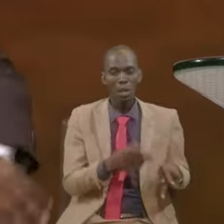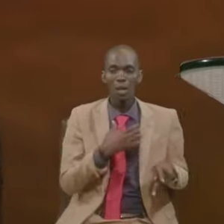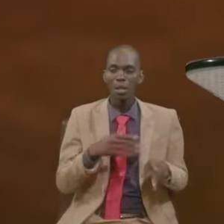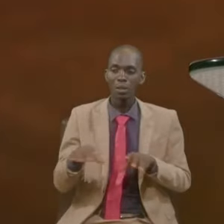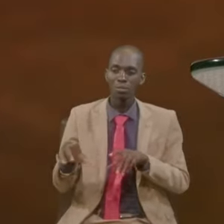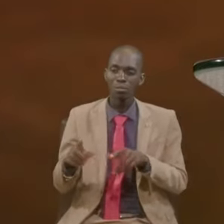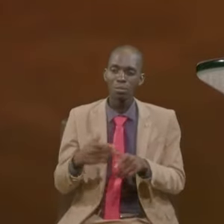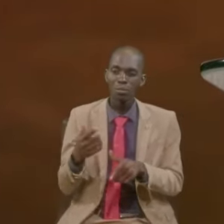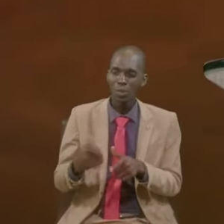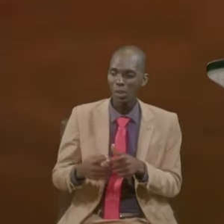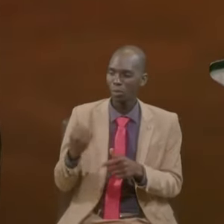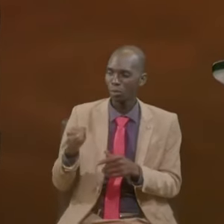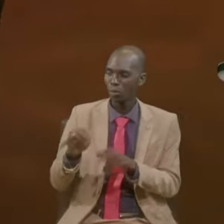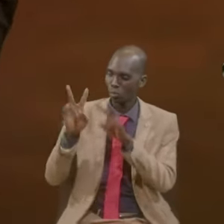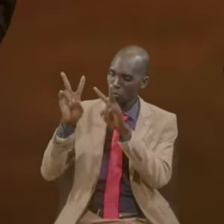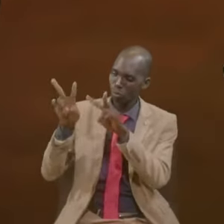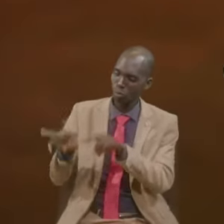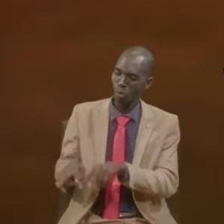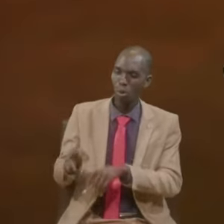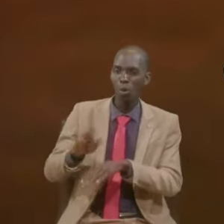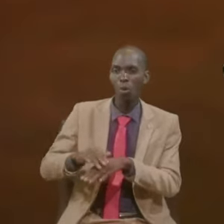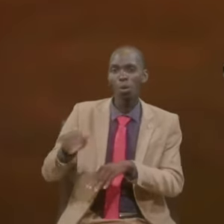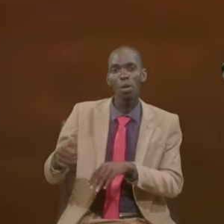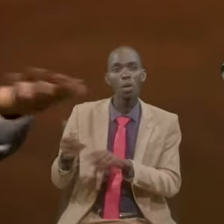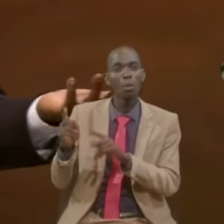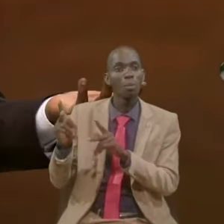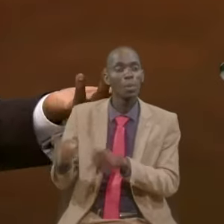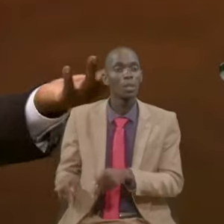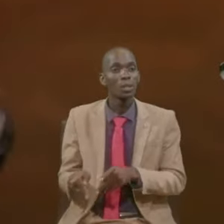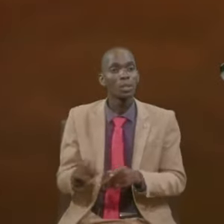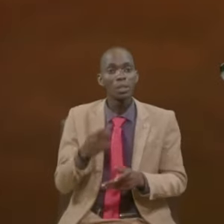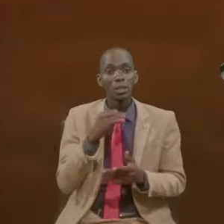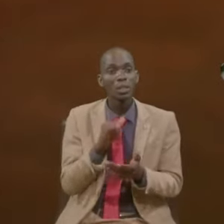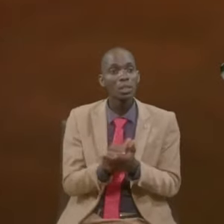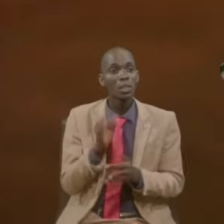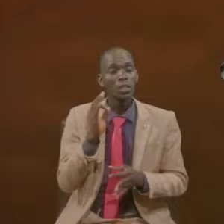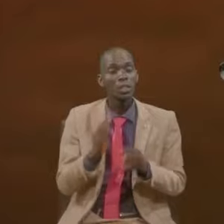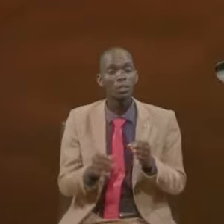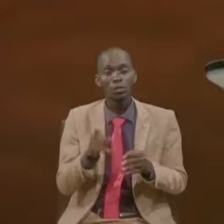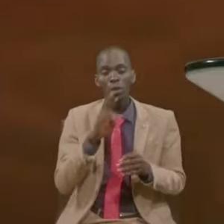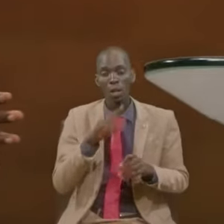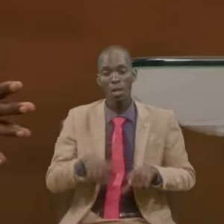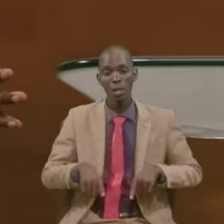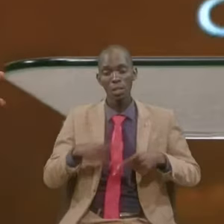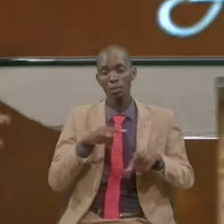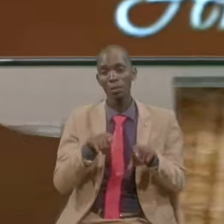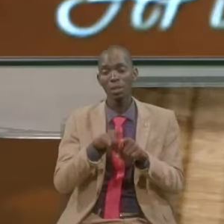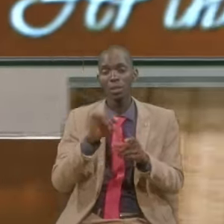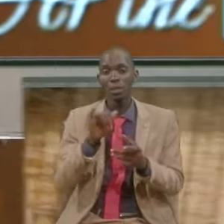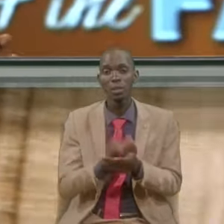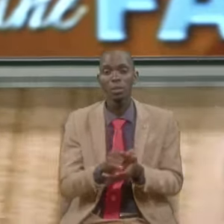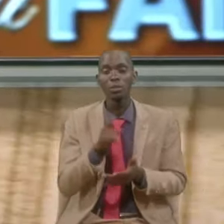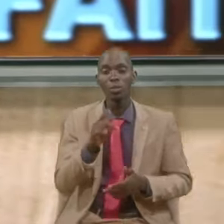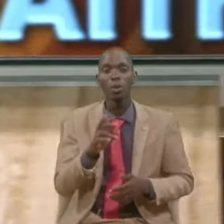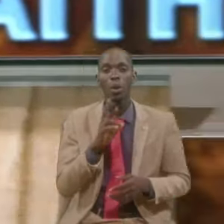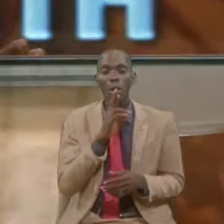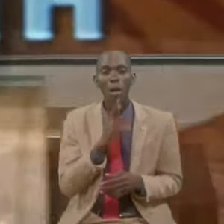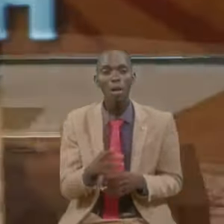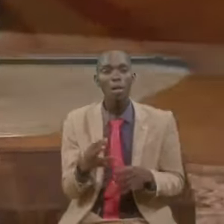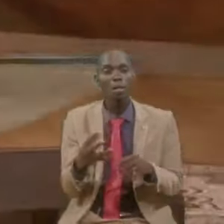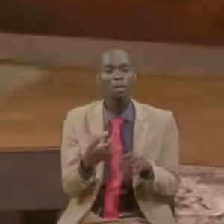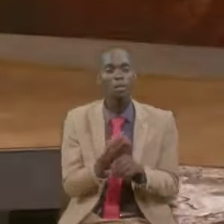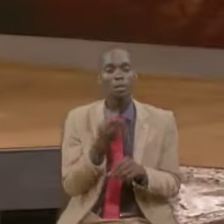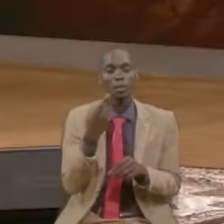you relegate other people to the background. It says if you're living like that, you are taking the